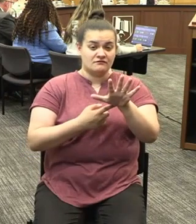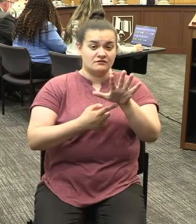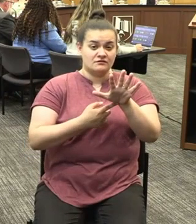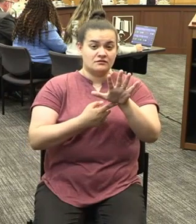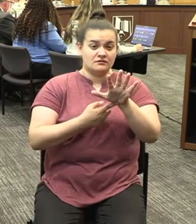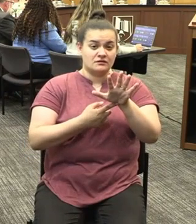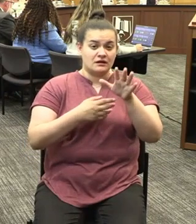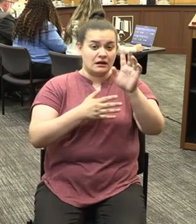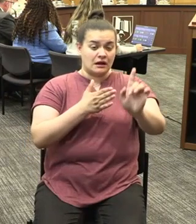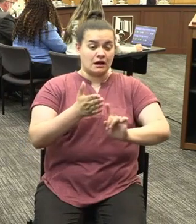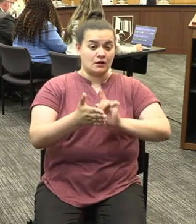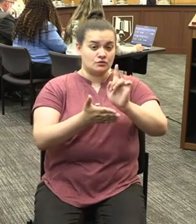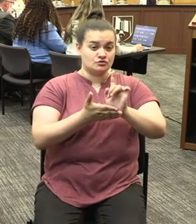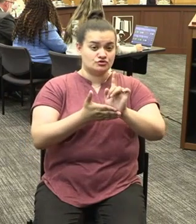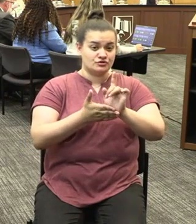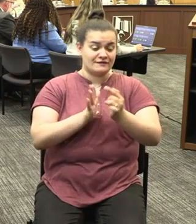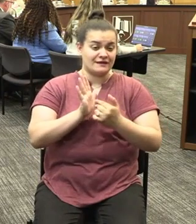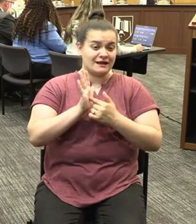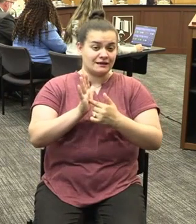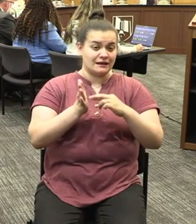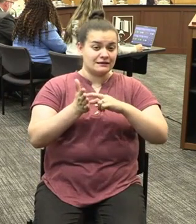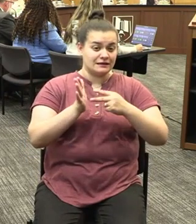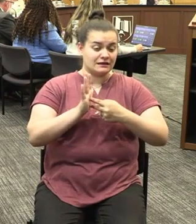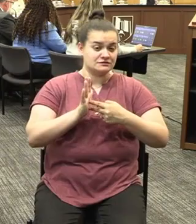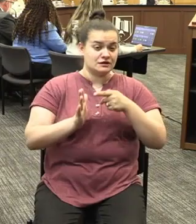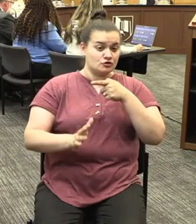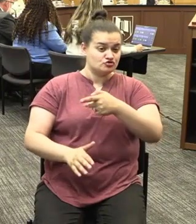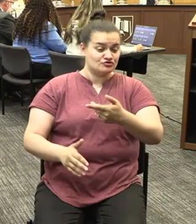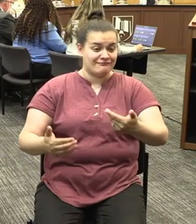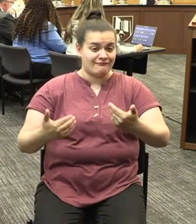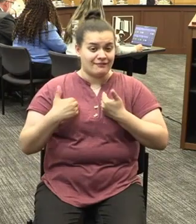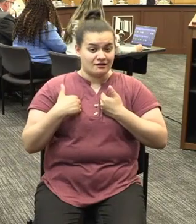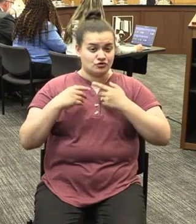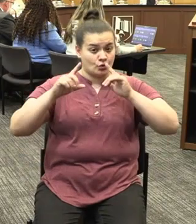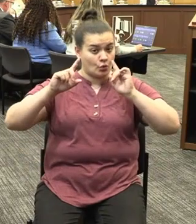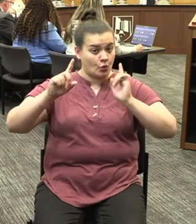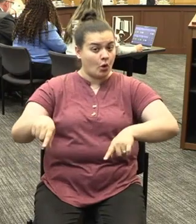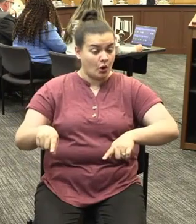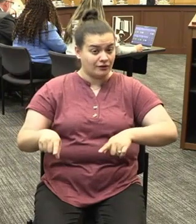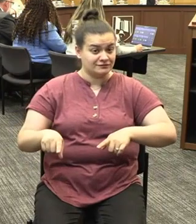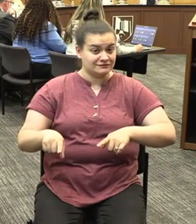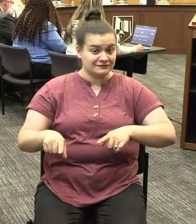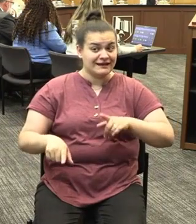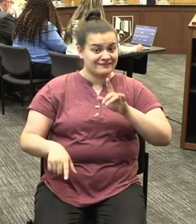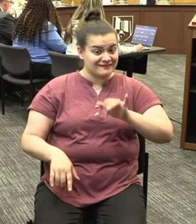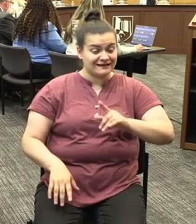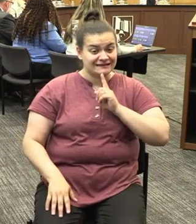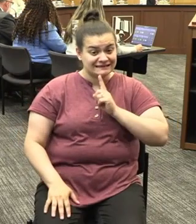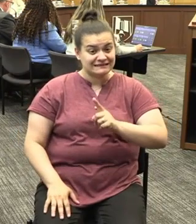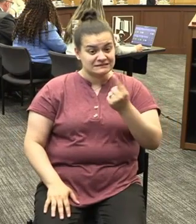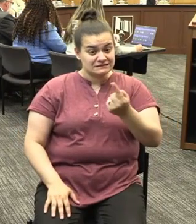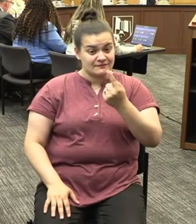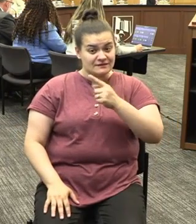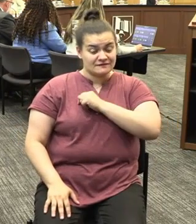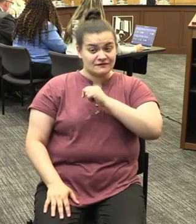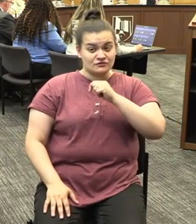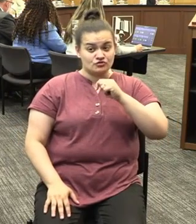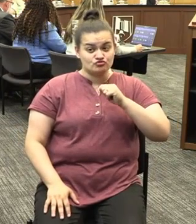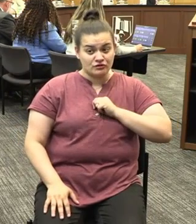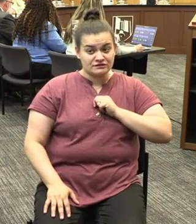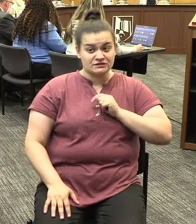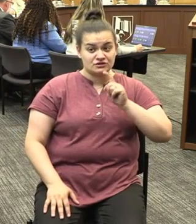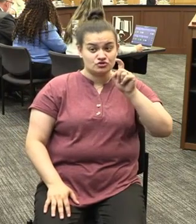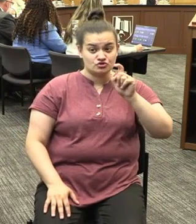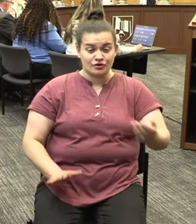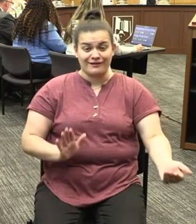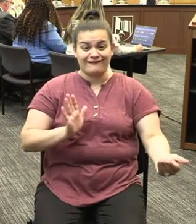45 hours, which indicates that she has gone, and that it is something that the trustees should, again,